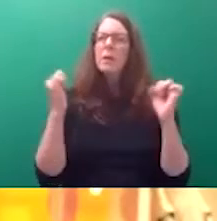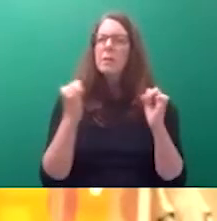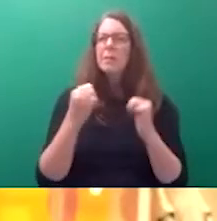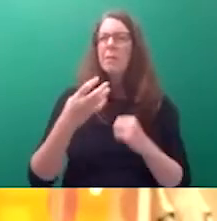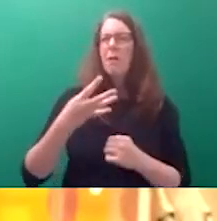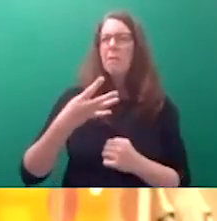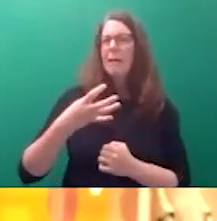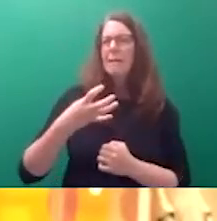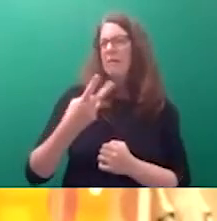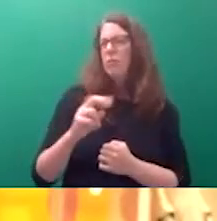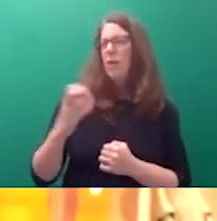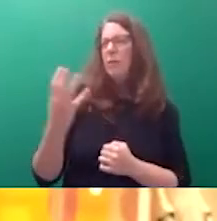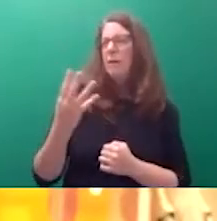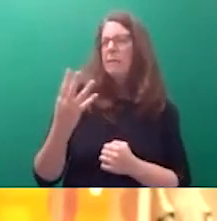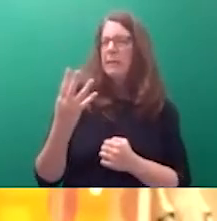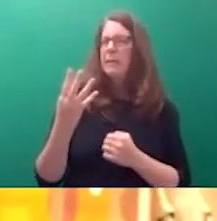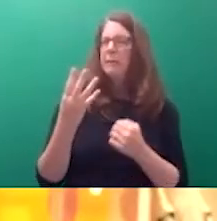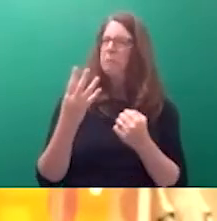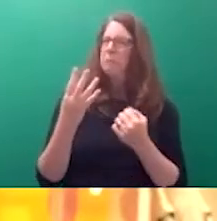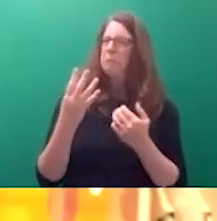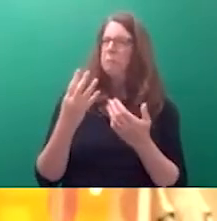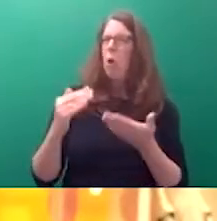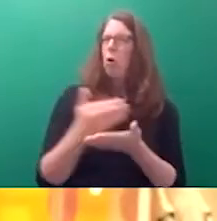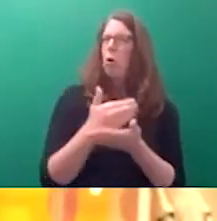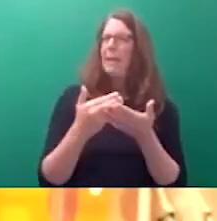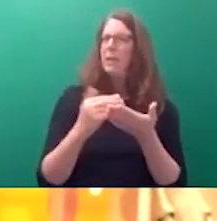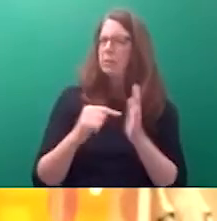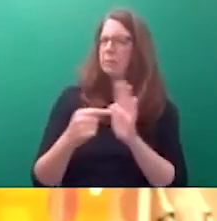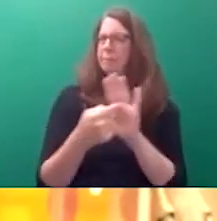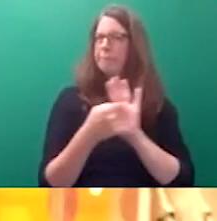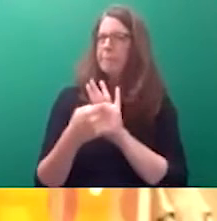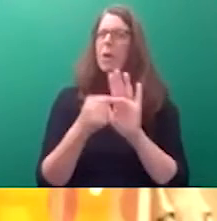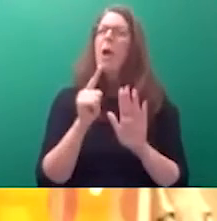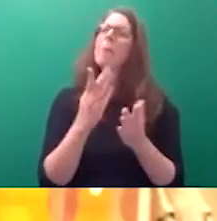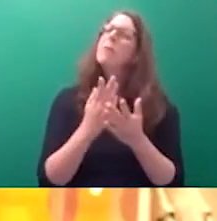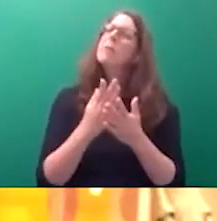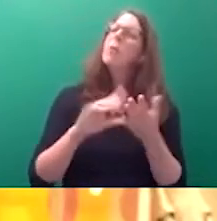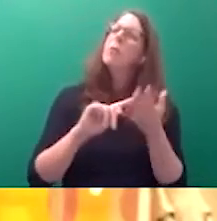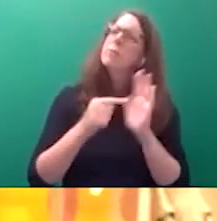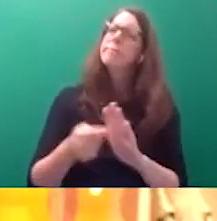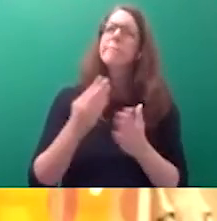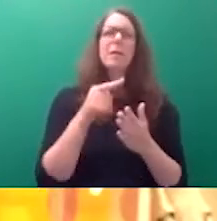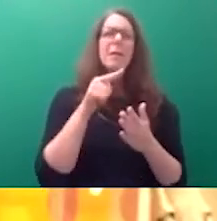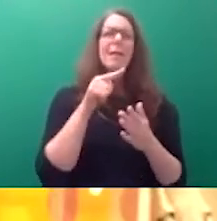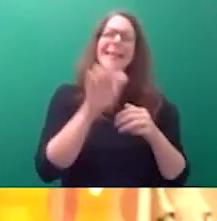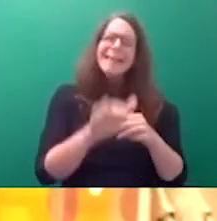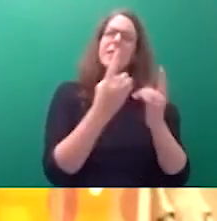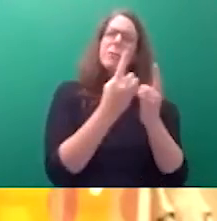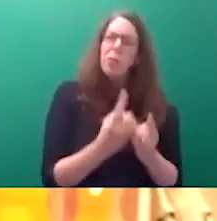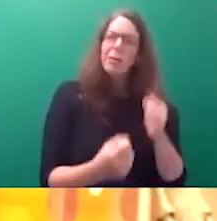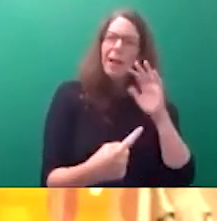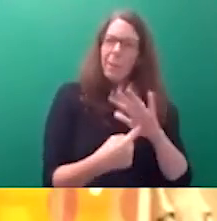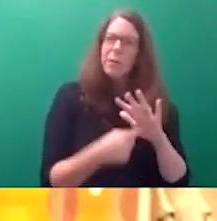the clothes, so it's not just clothing and product, it's about emotion. Something's emotionally connected to